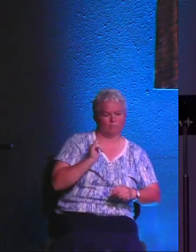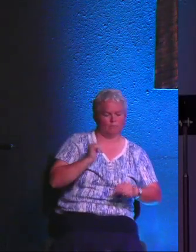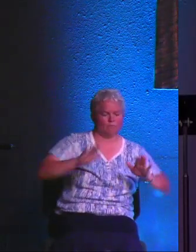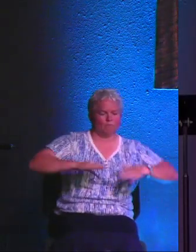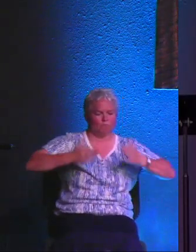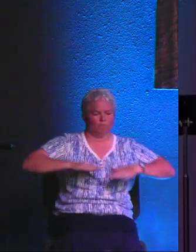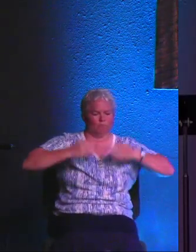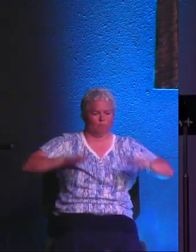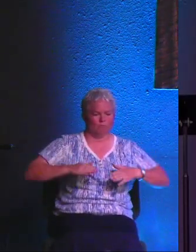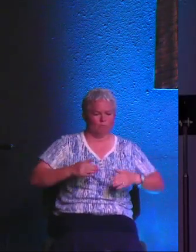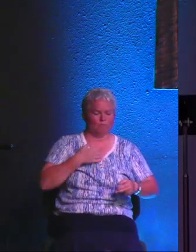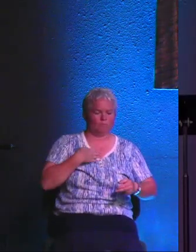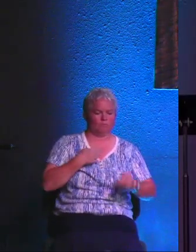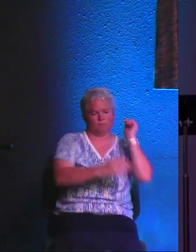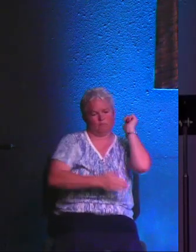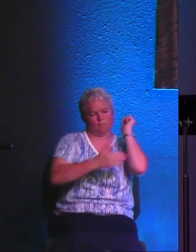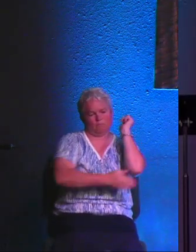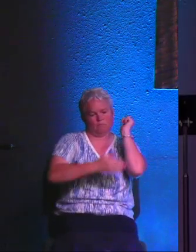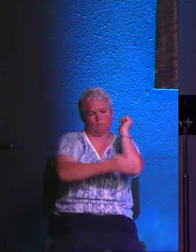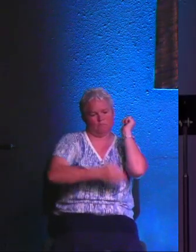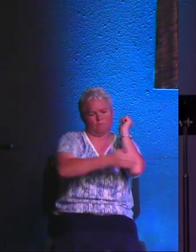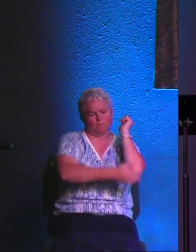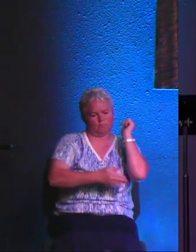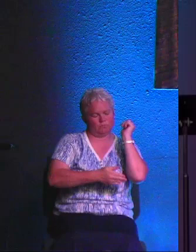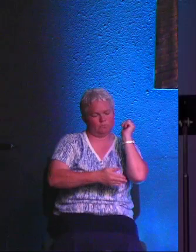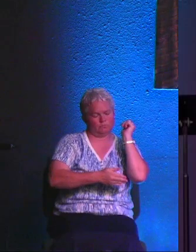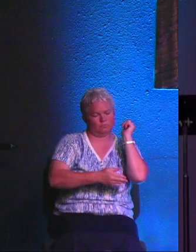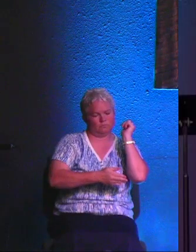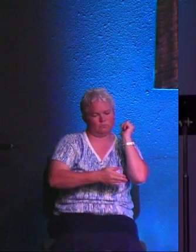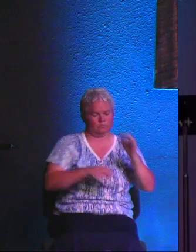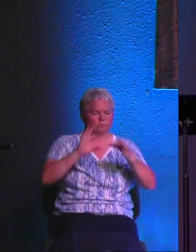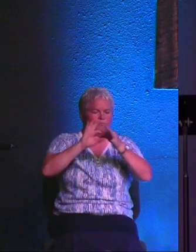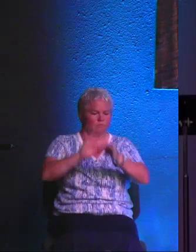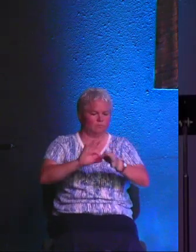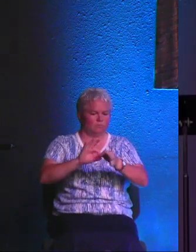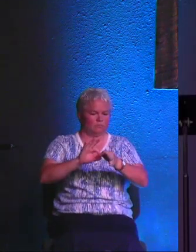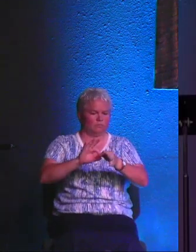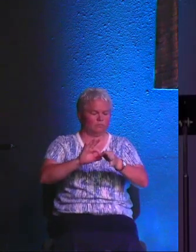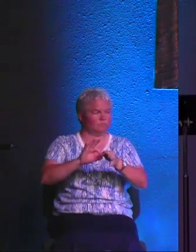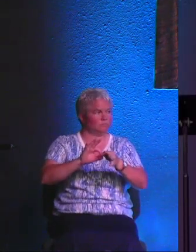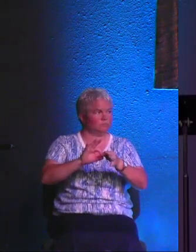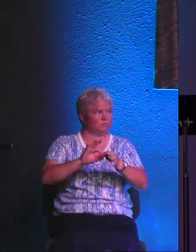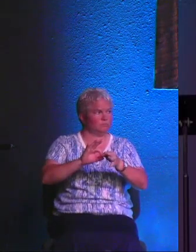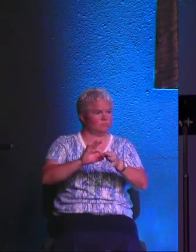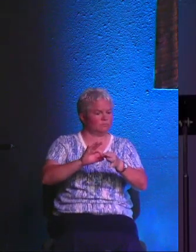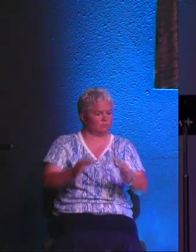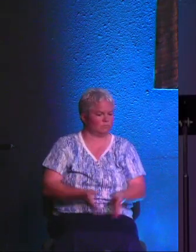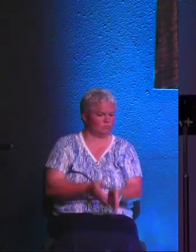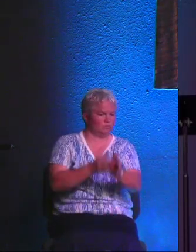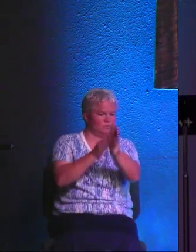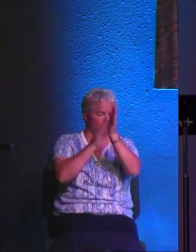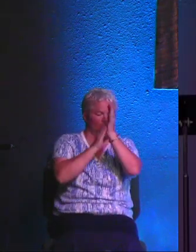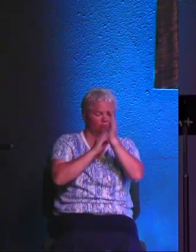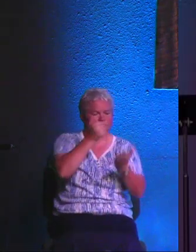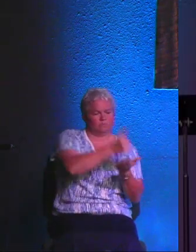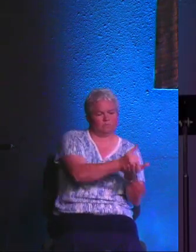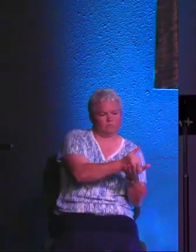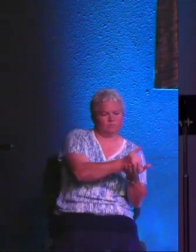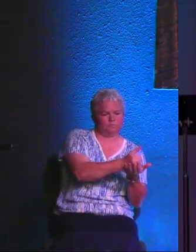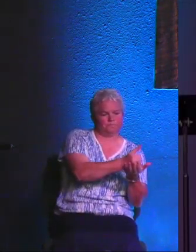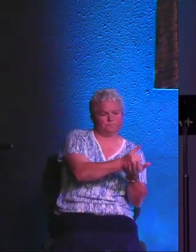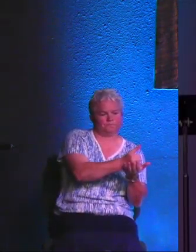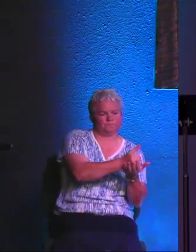in the joy of your nation and join your inheritance, giving praise.